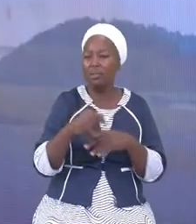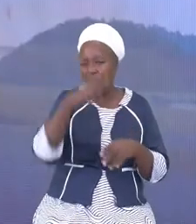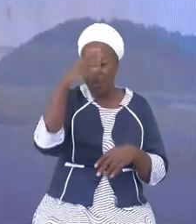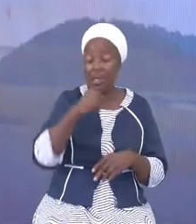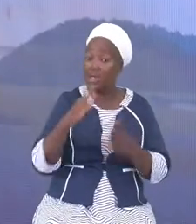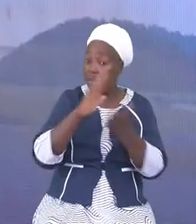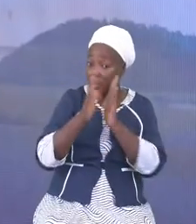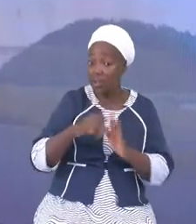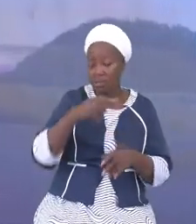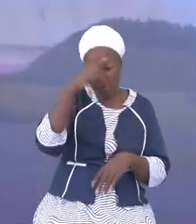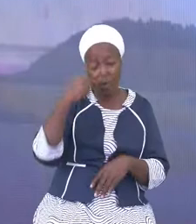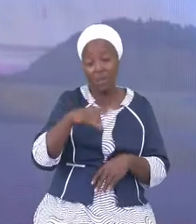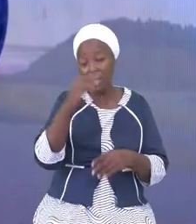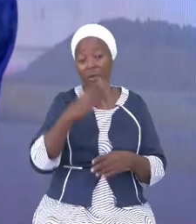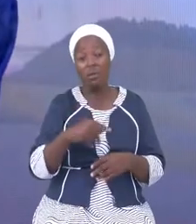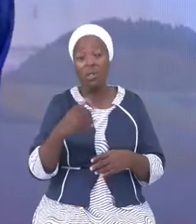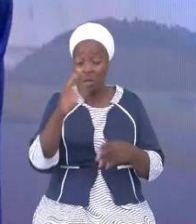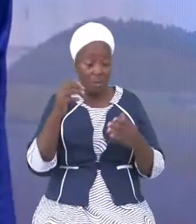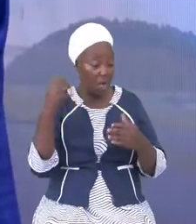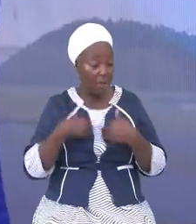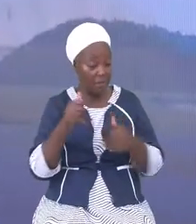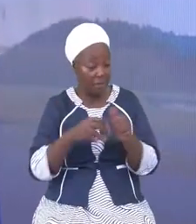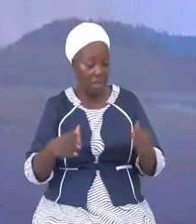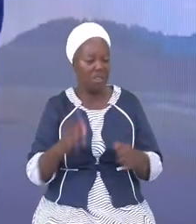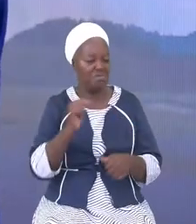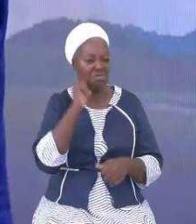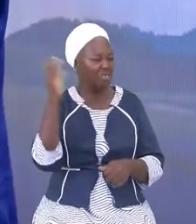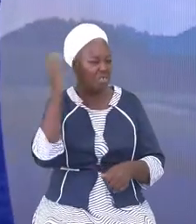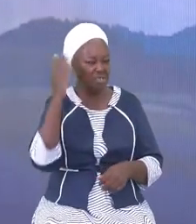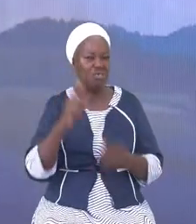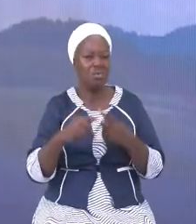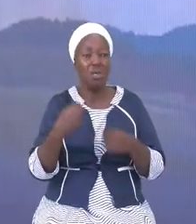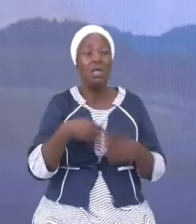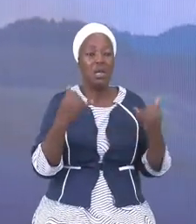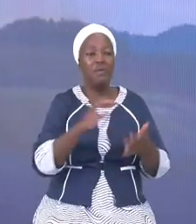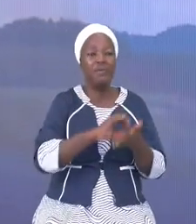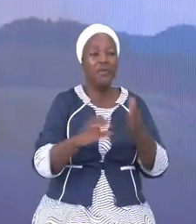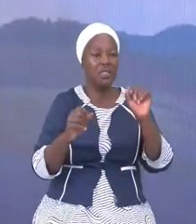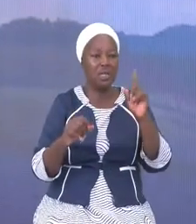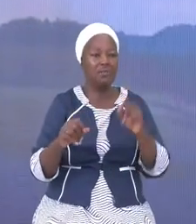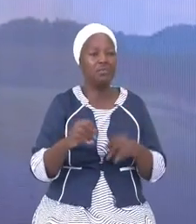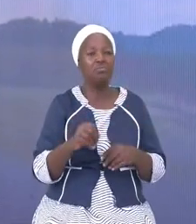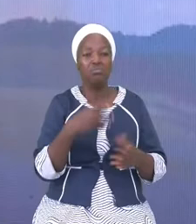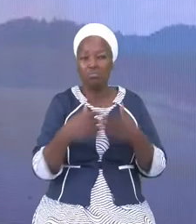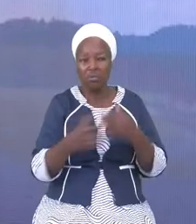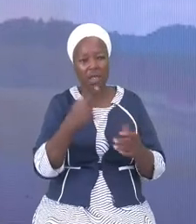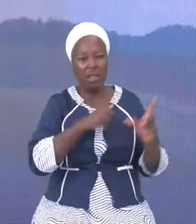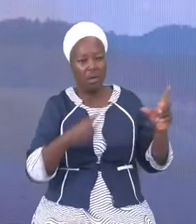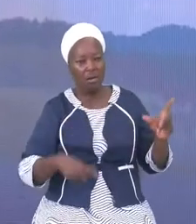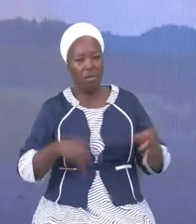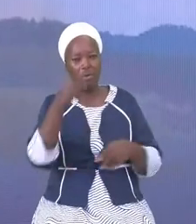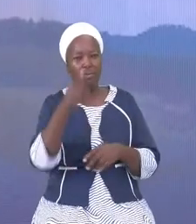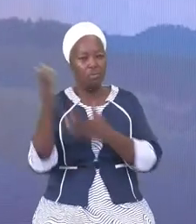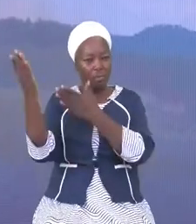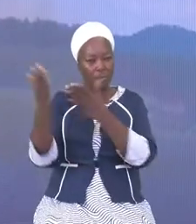was peace. They will not hearken. Look at verse 11. In verse 11, wherefore the Lord brought upon them